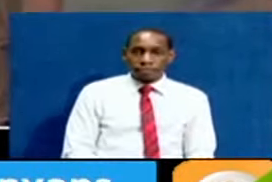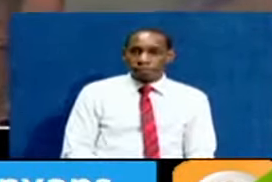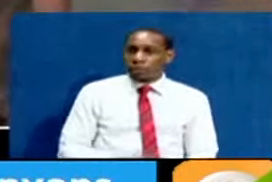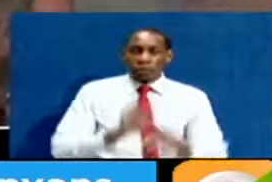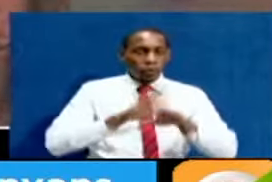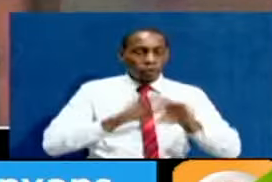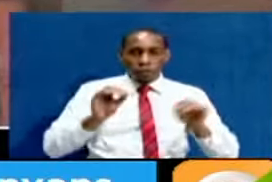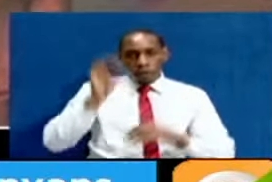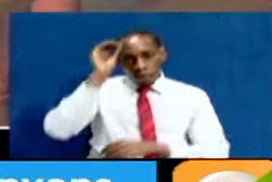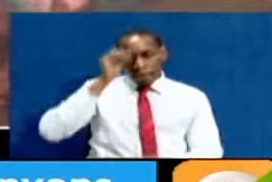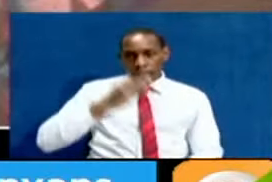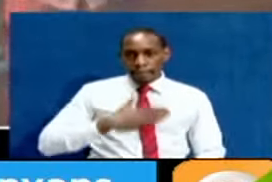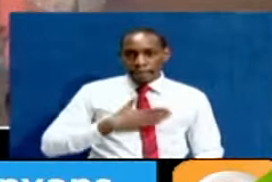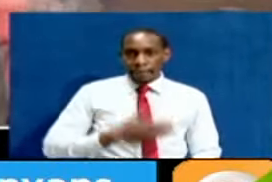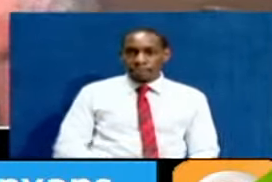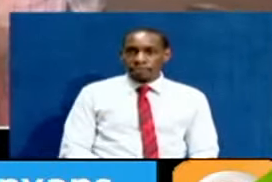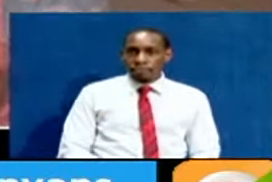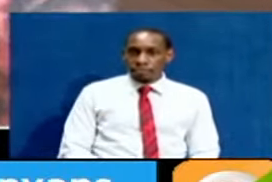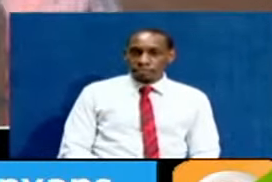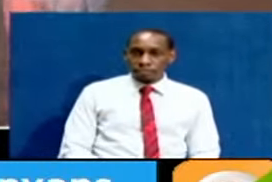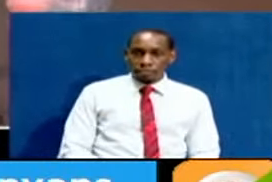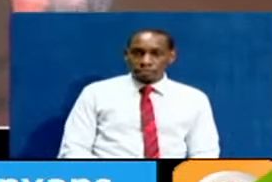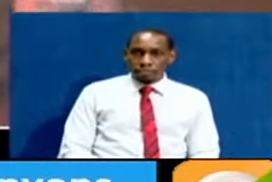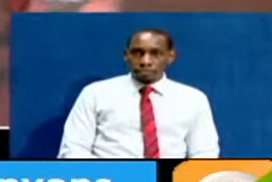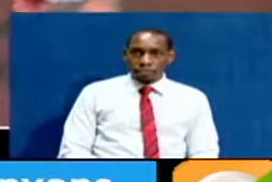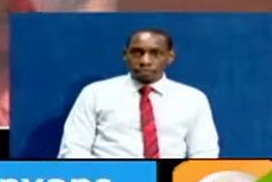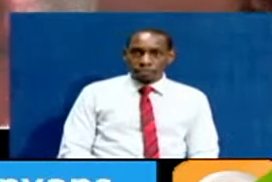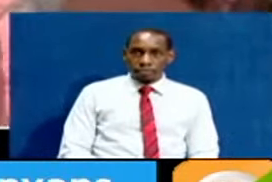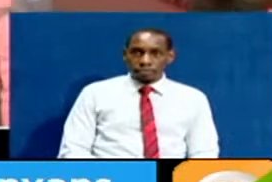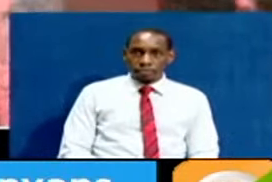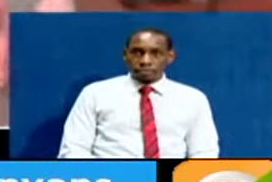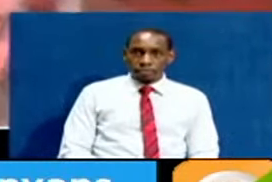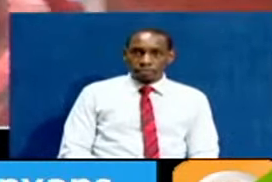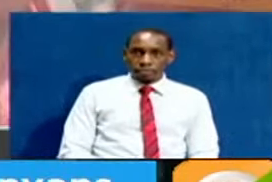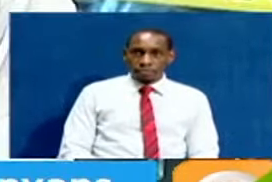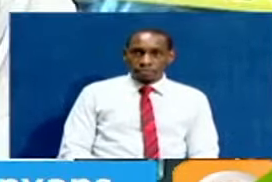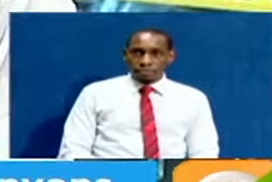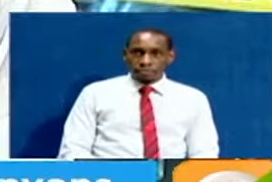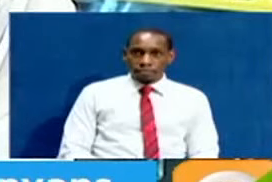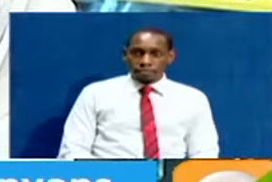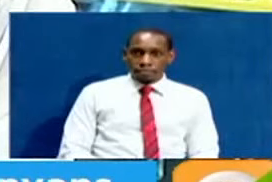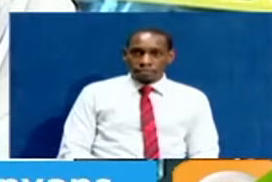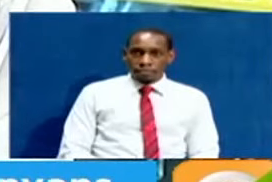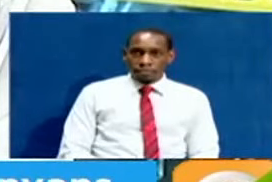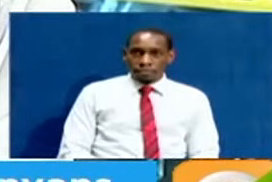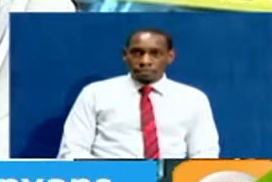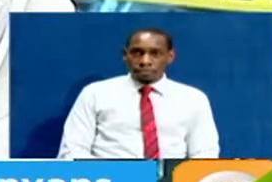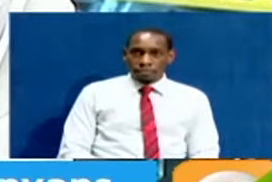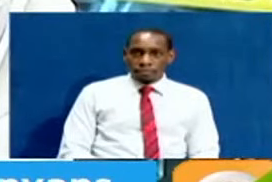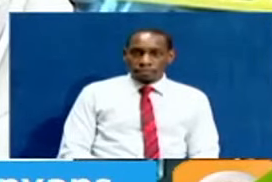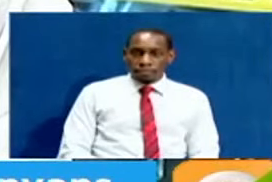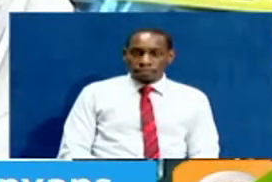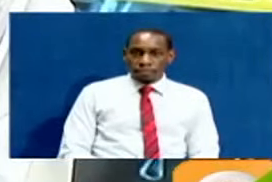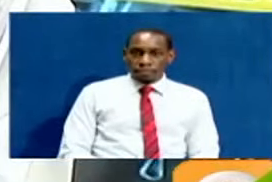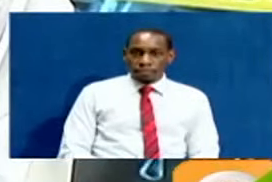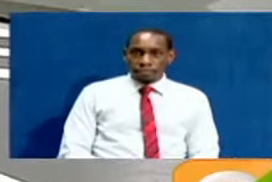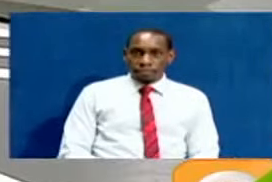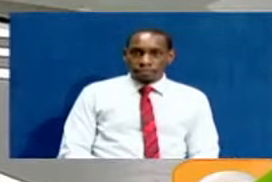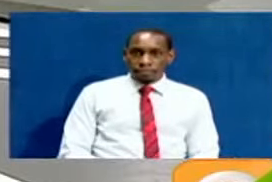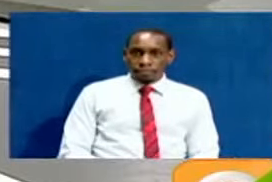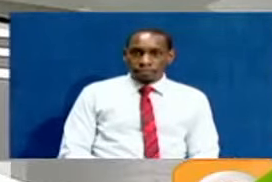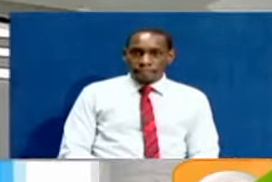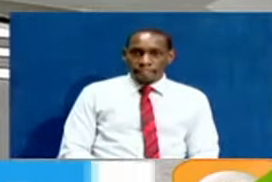uncomfortable in my opinion. I know you really want to say something, but we need to move to the vaccine. I was going to listen to Uhuru. Yes, please, let's do